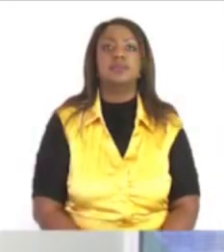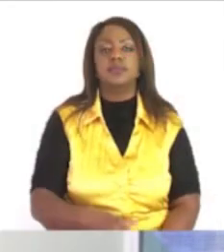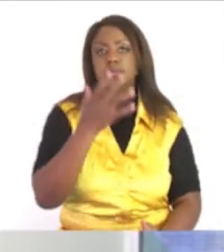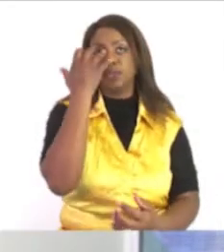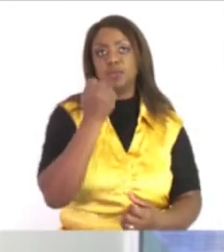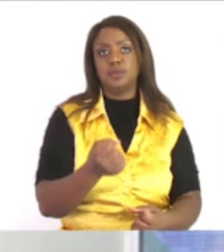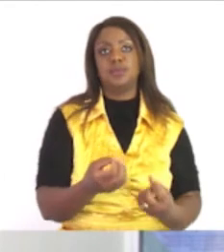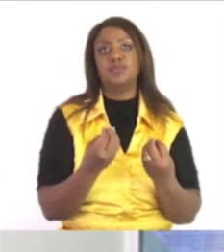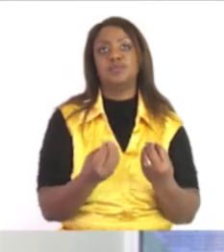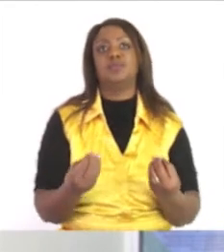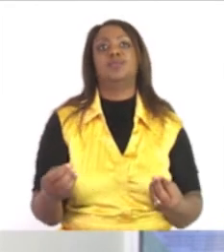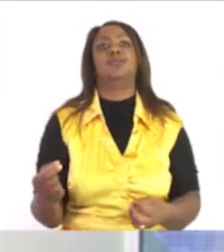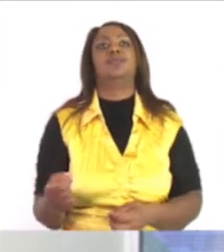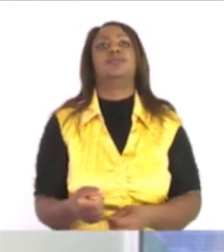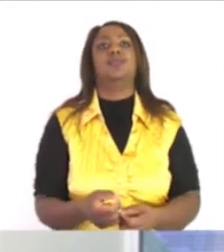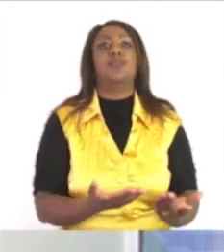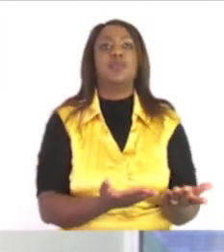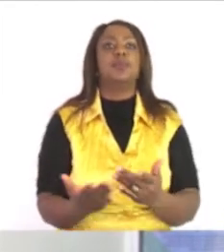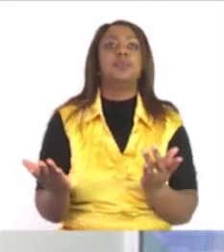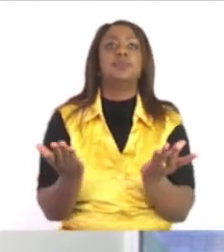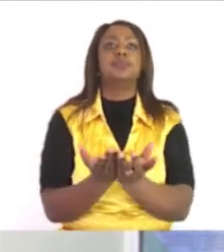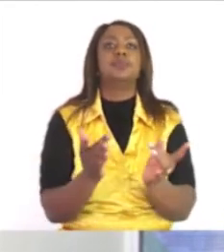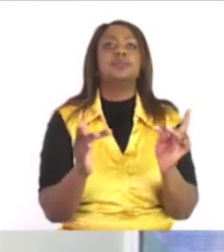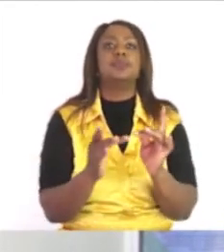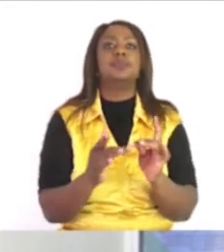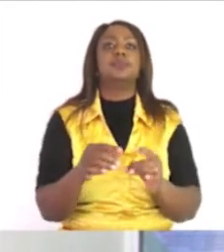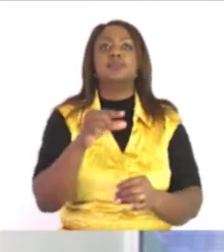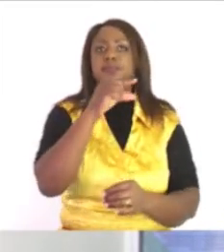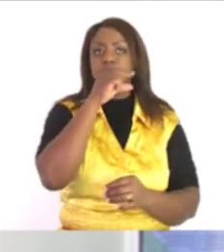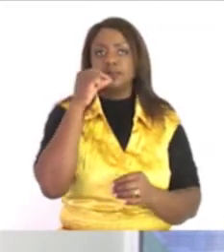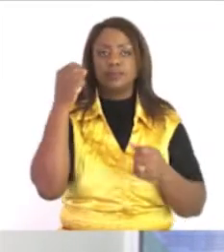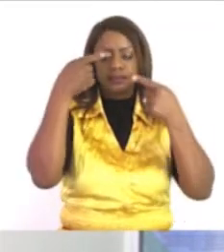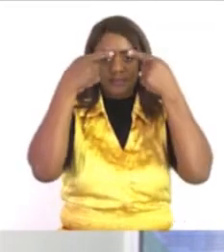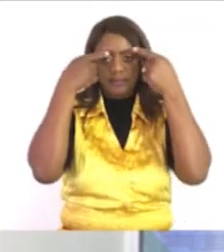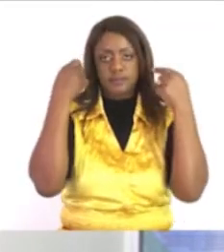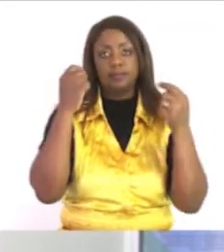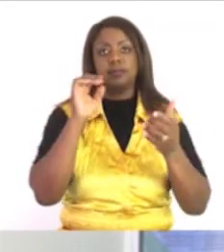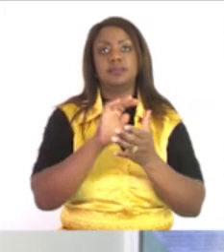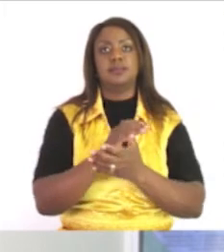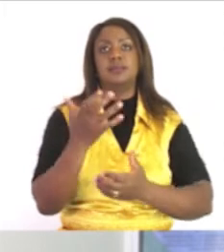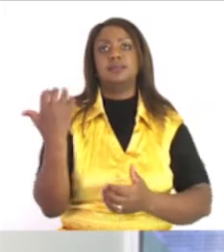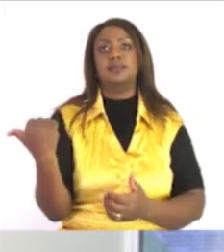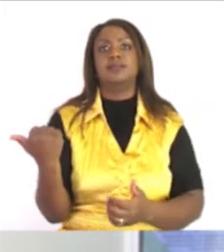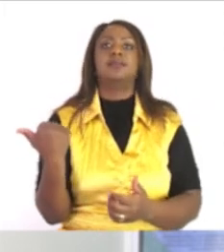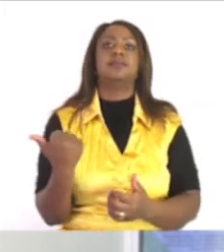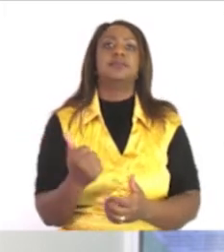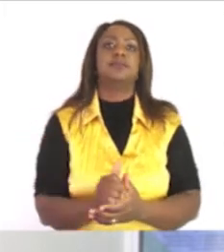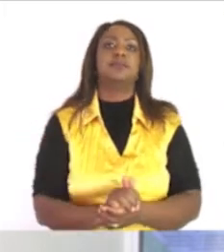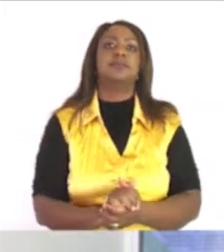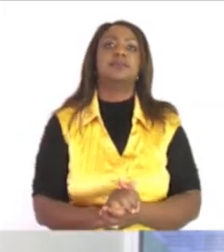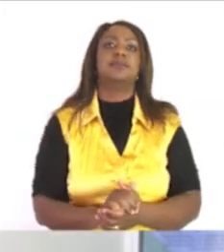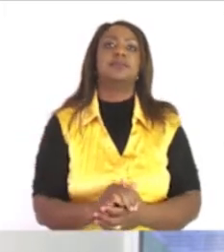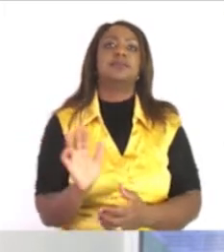Hello, grade 6s. Welcome to my Zone Online School. I am Ms. Viola Aces and my friend here,